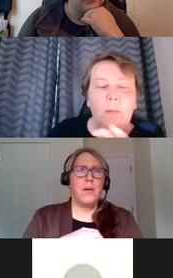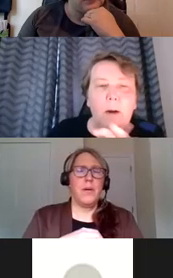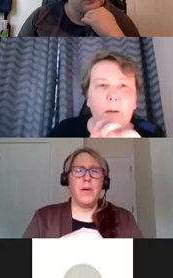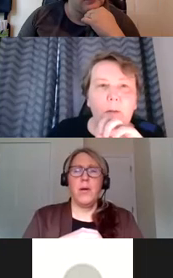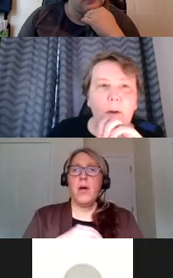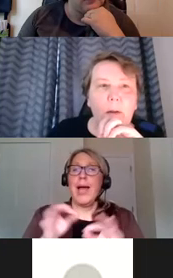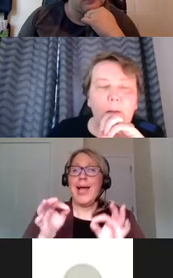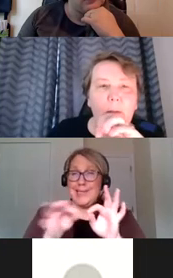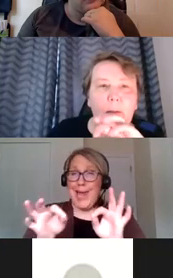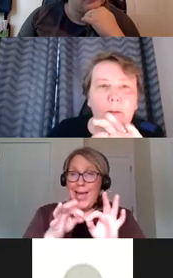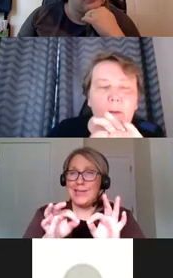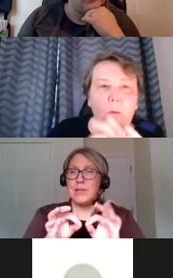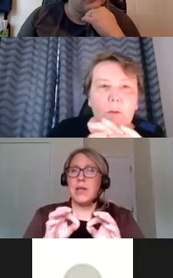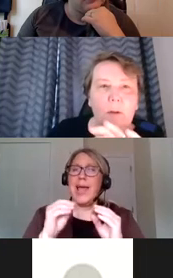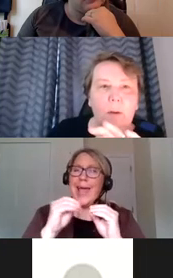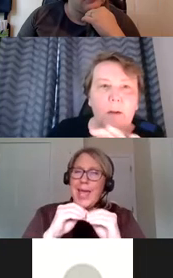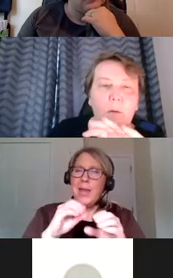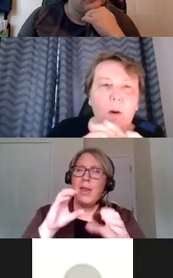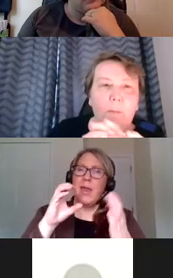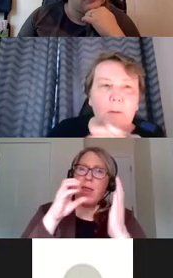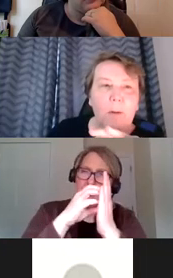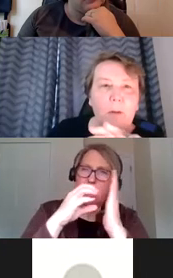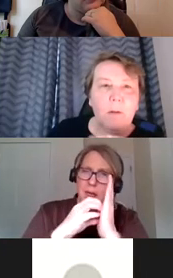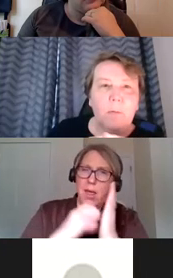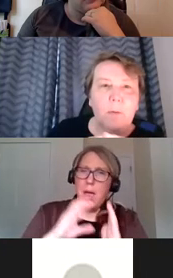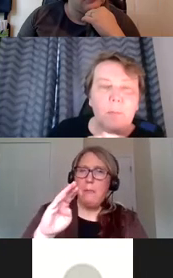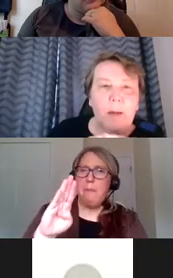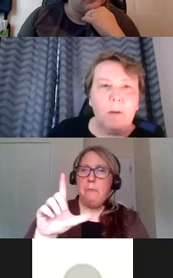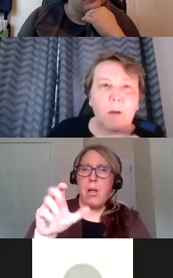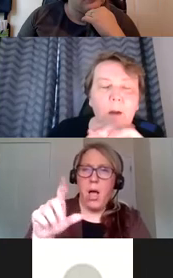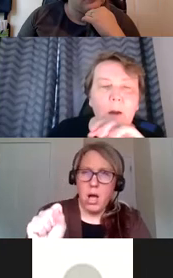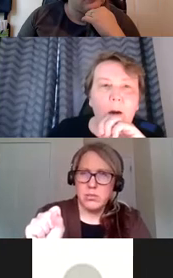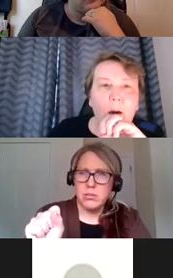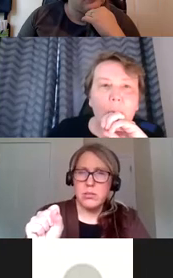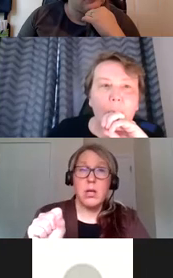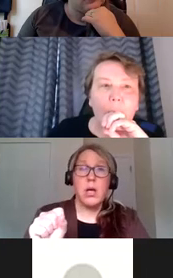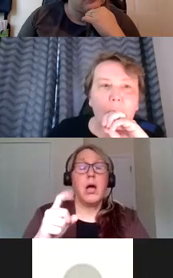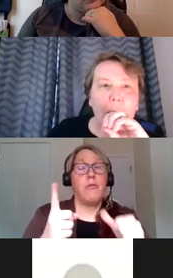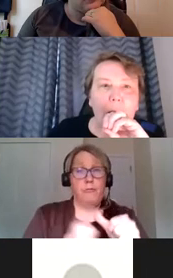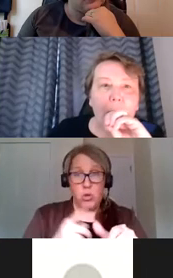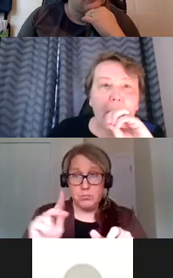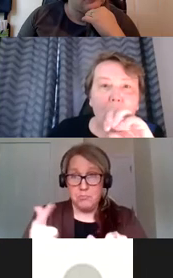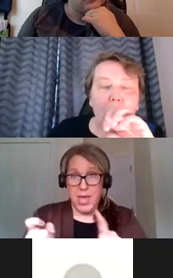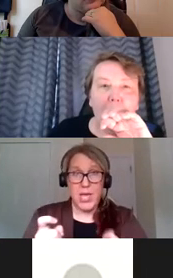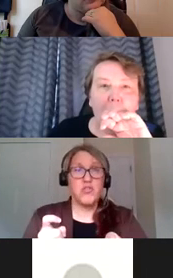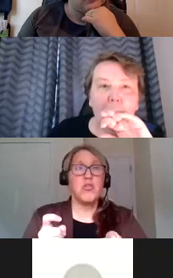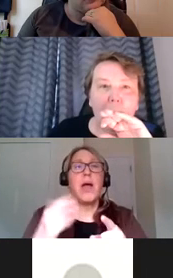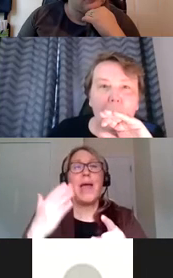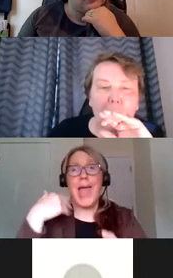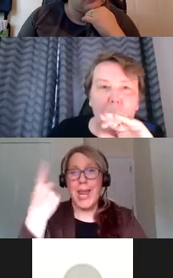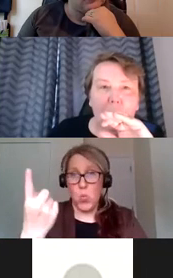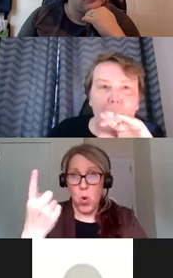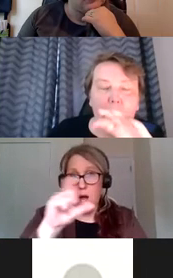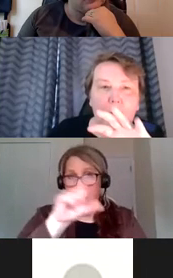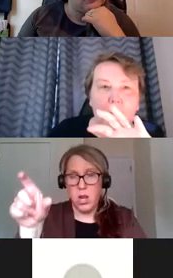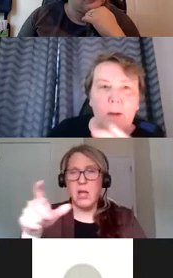into blocks, and that's the text, that's the order it's going to read in. So for some reason on this first page, the heading 1 is